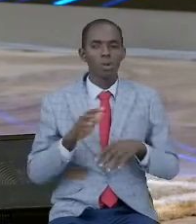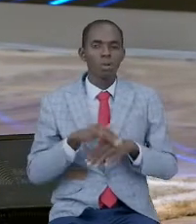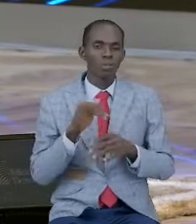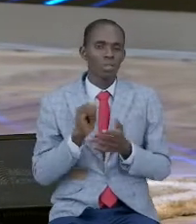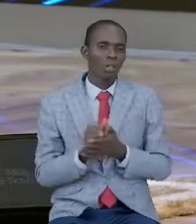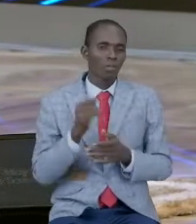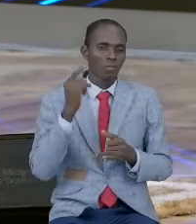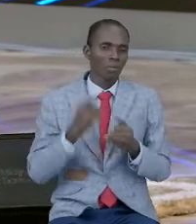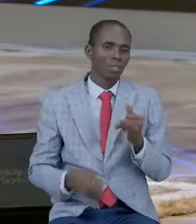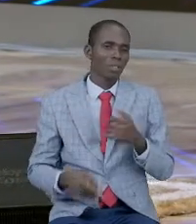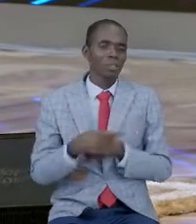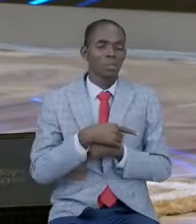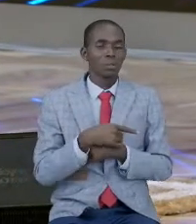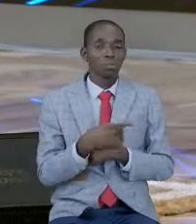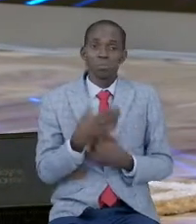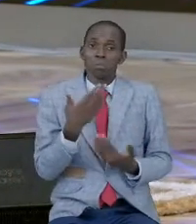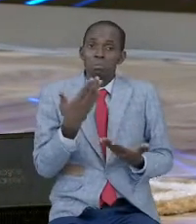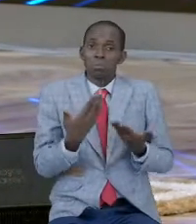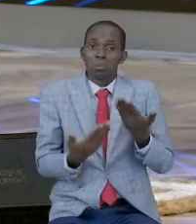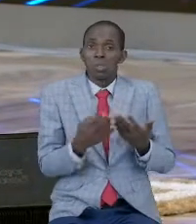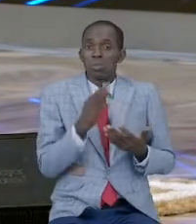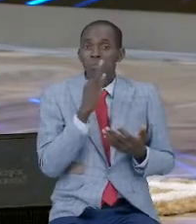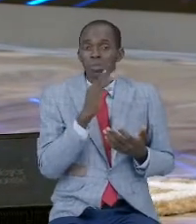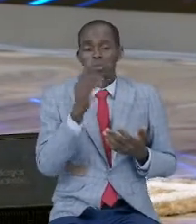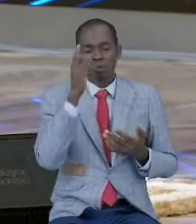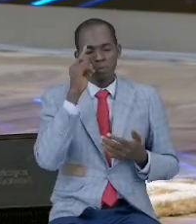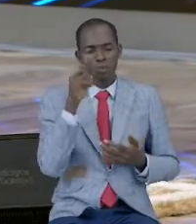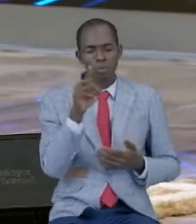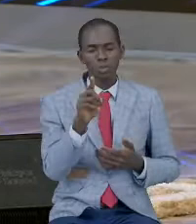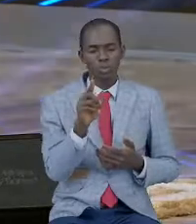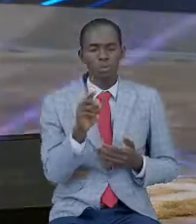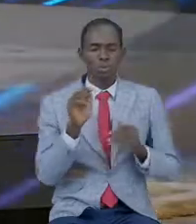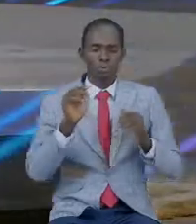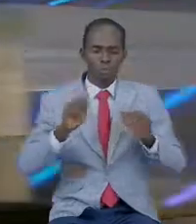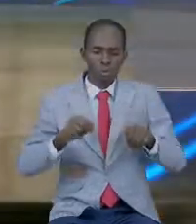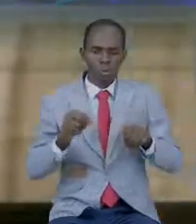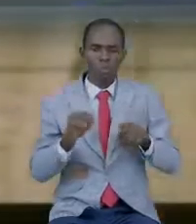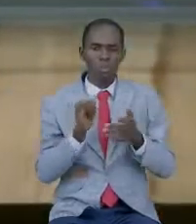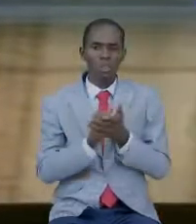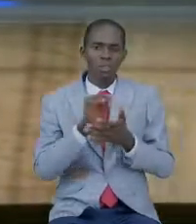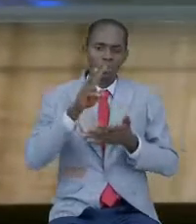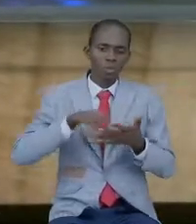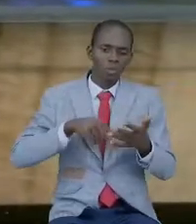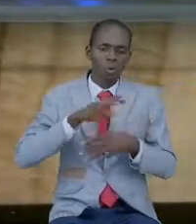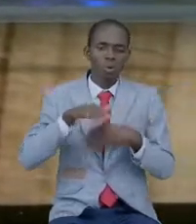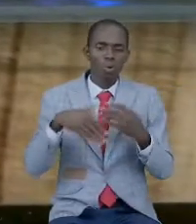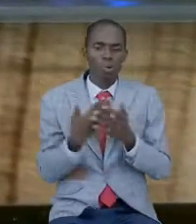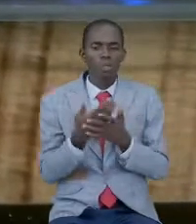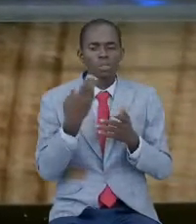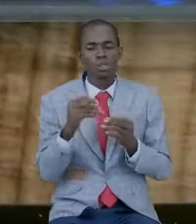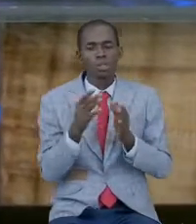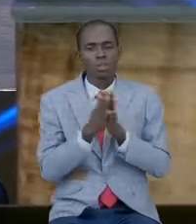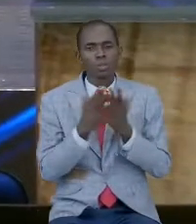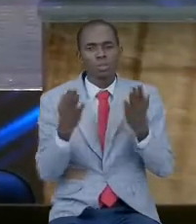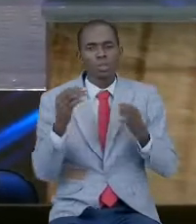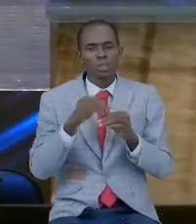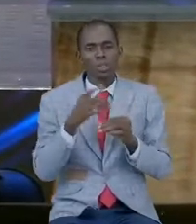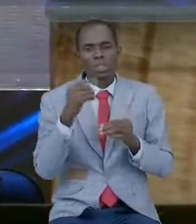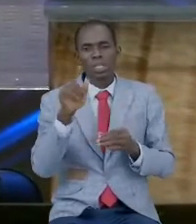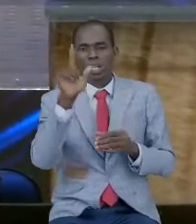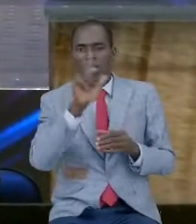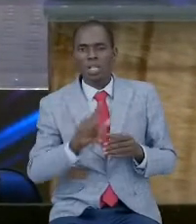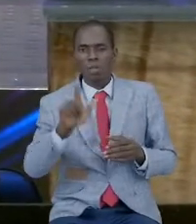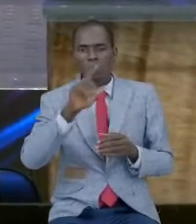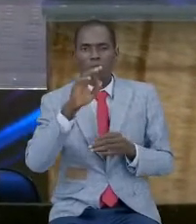you to read all the books of all the libraries of the world and to